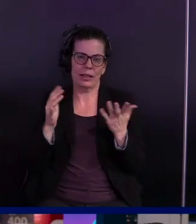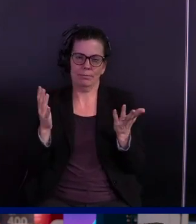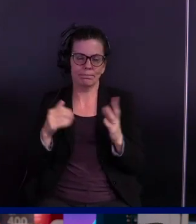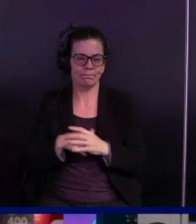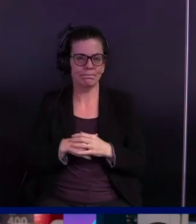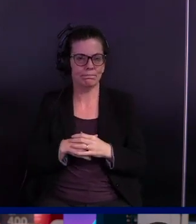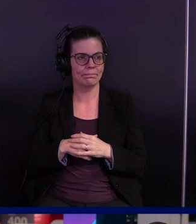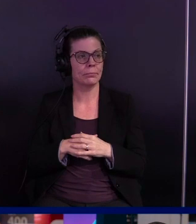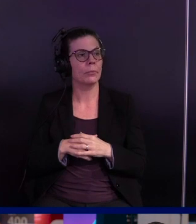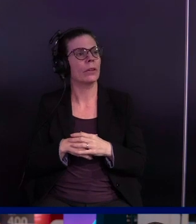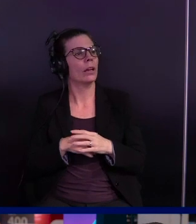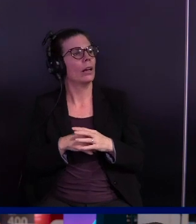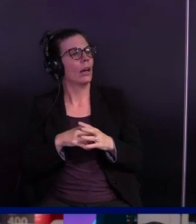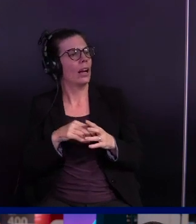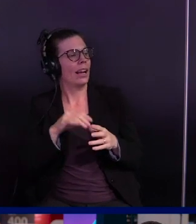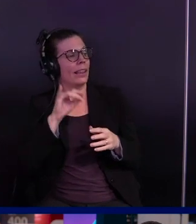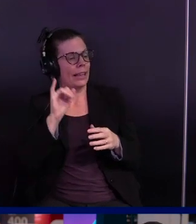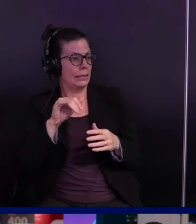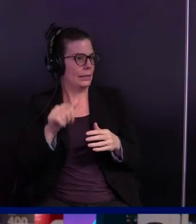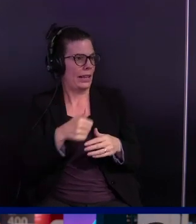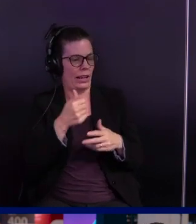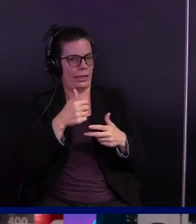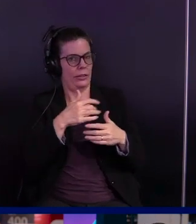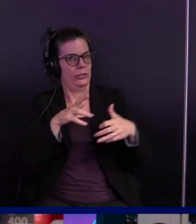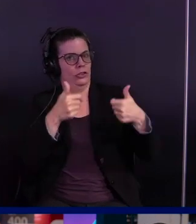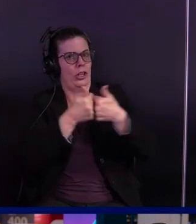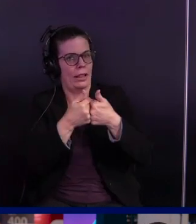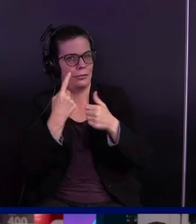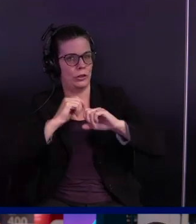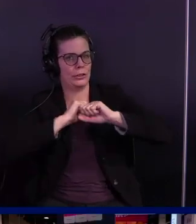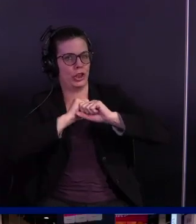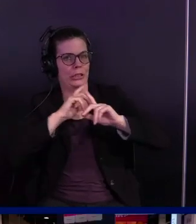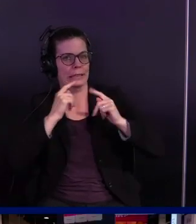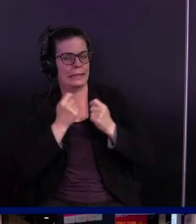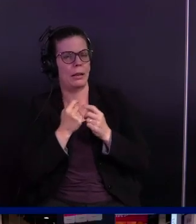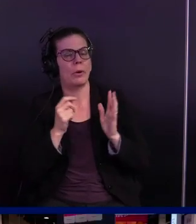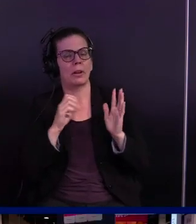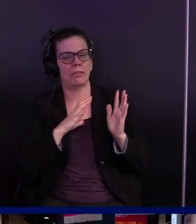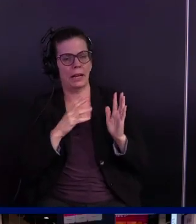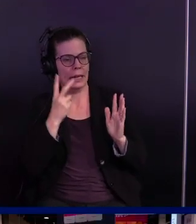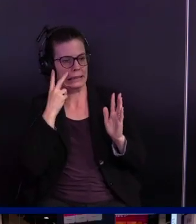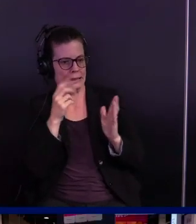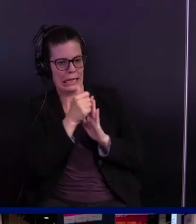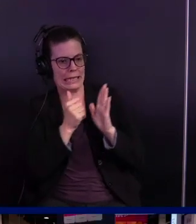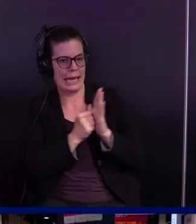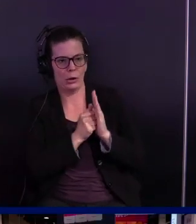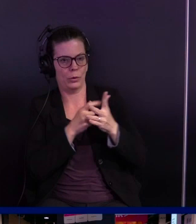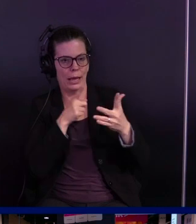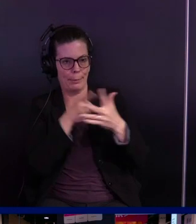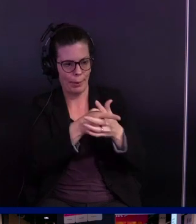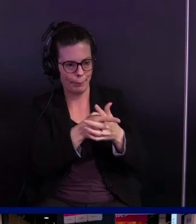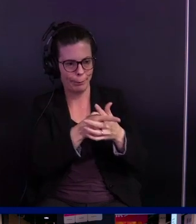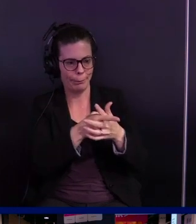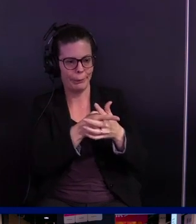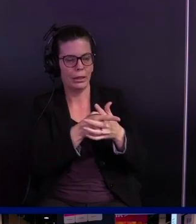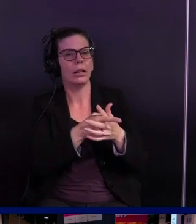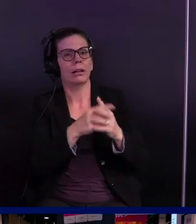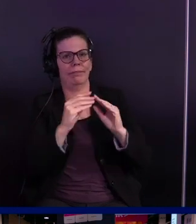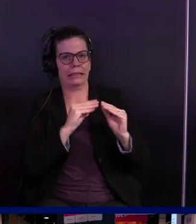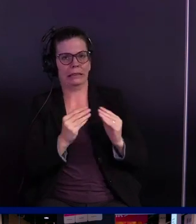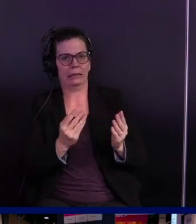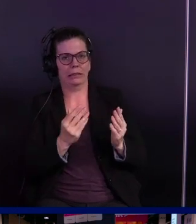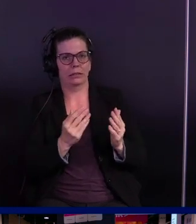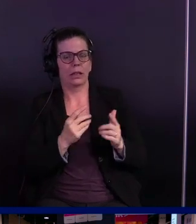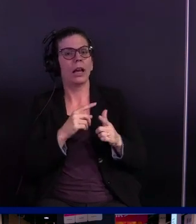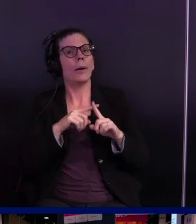Yeah. Because that's another tough job of a security team is, okay, we see an account got popped, let's fix that. But